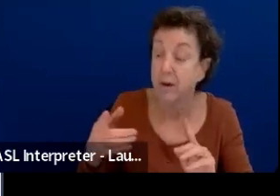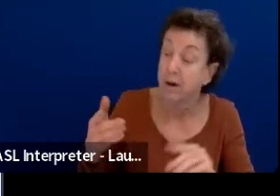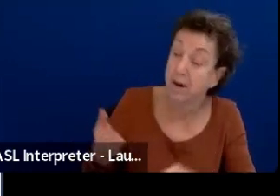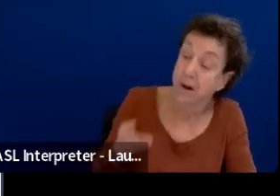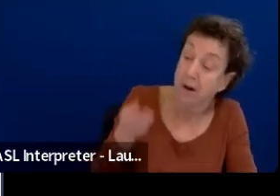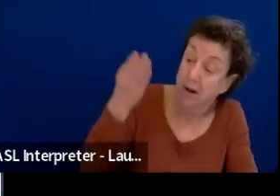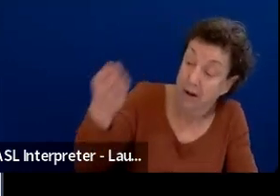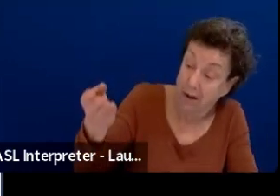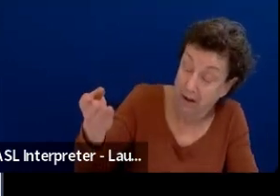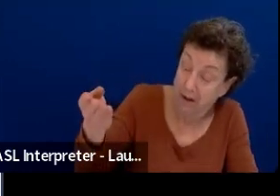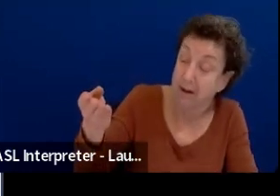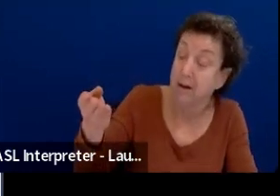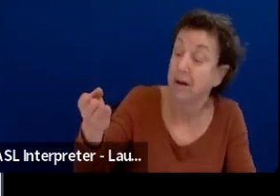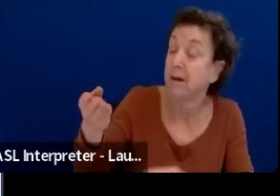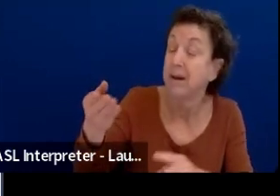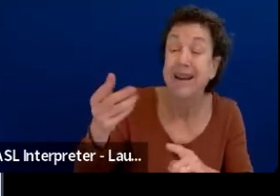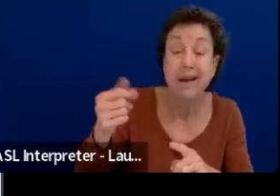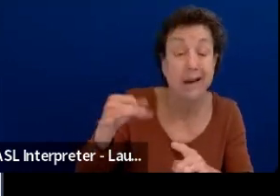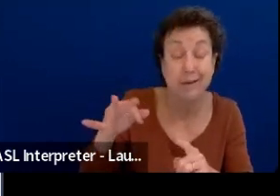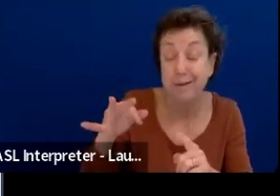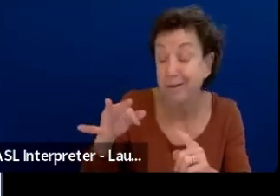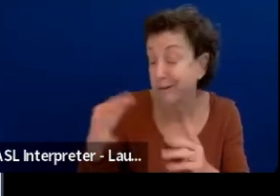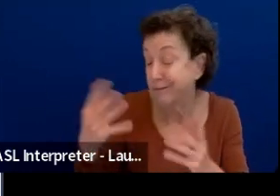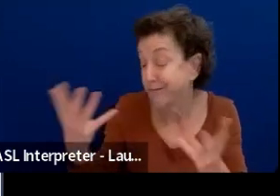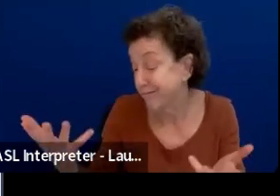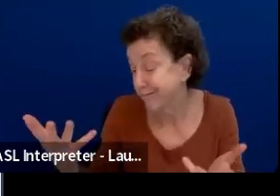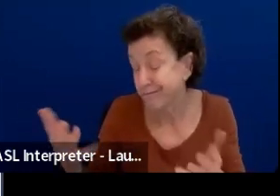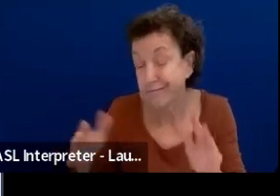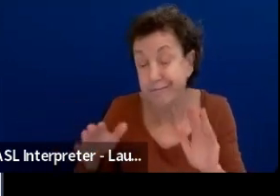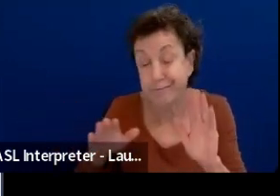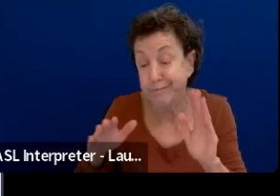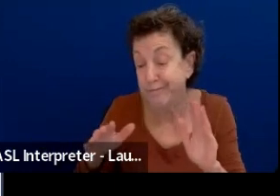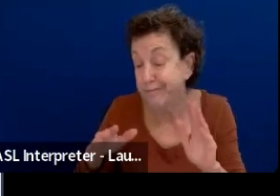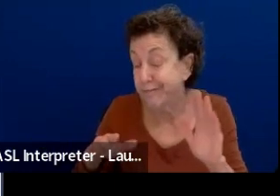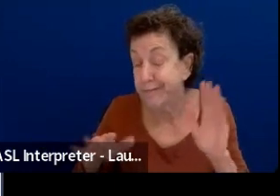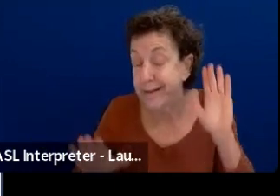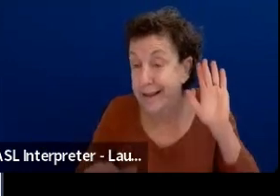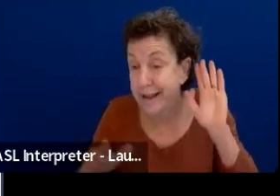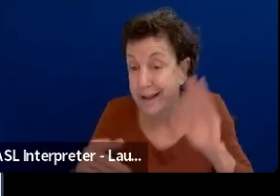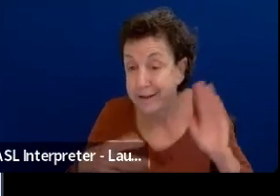introduced. Anytime there is a